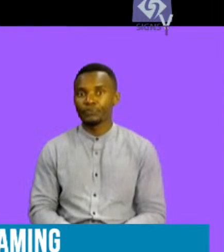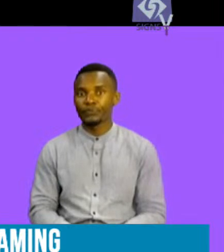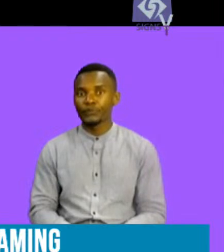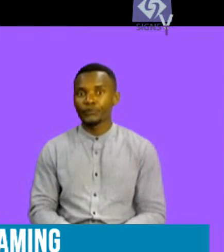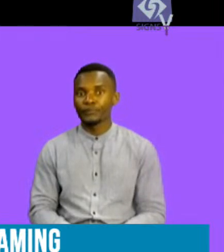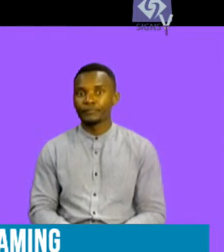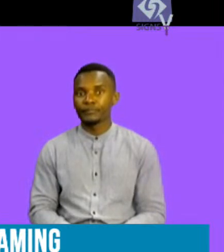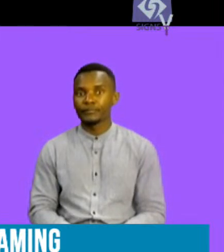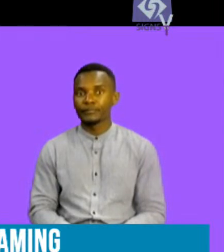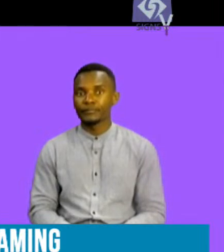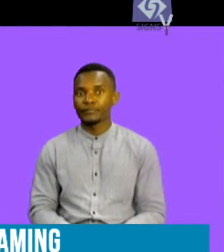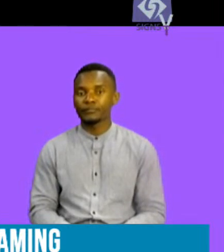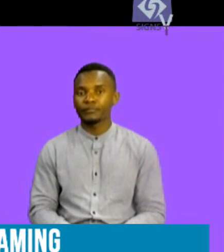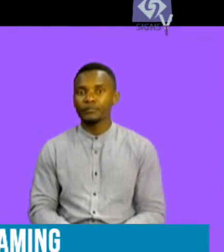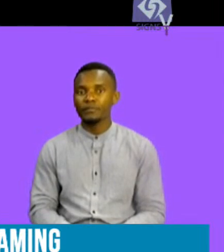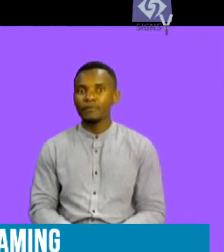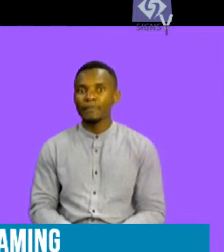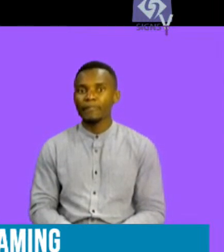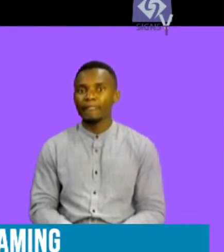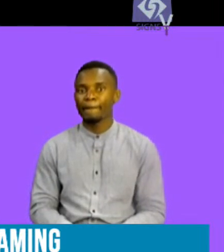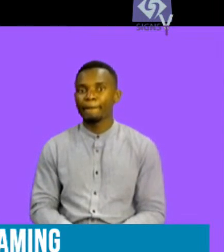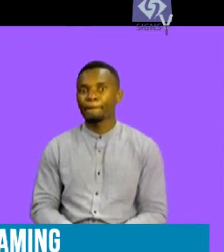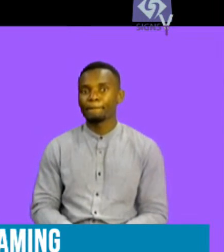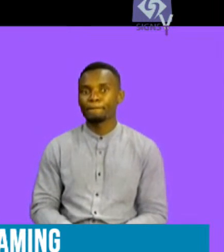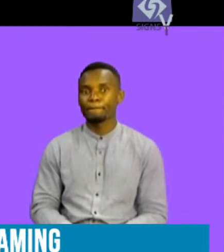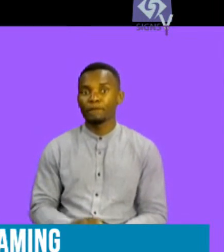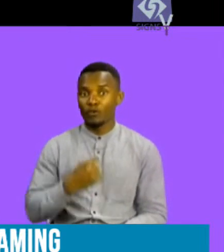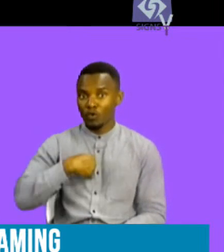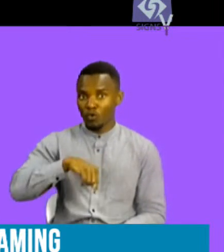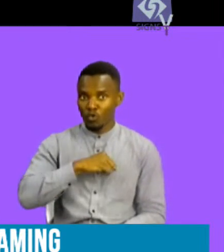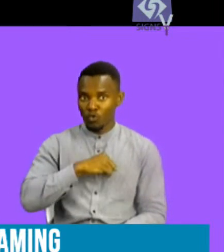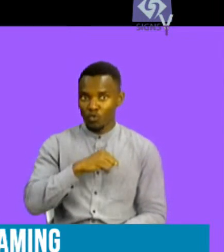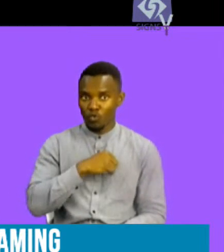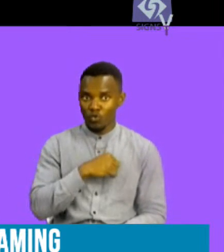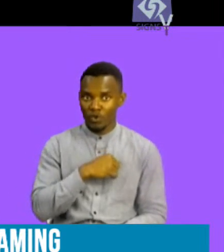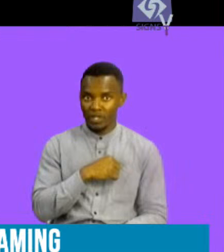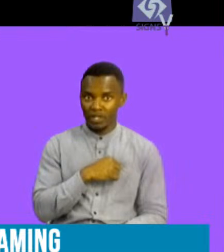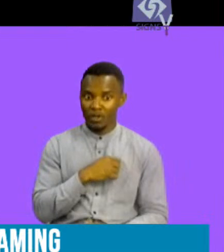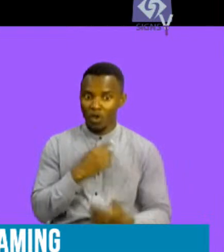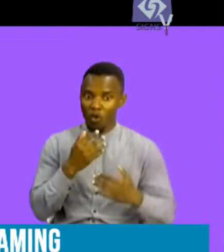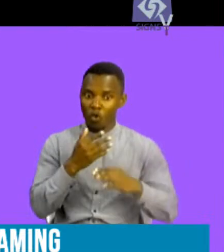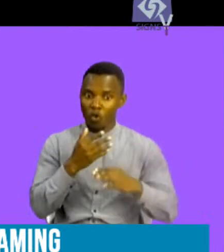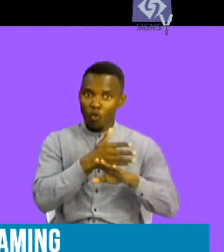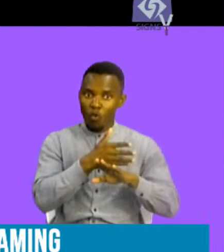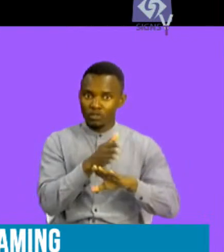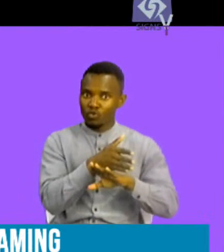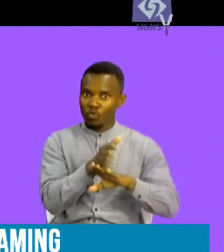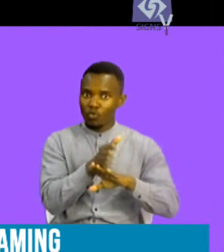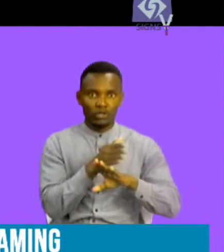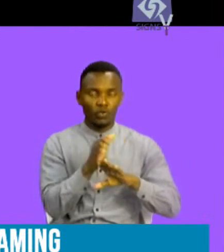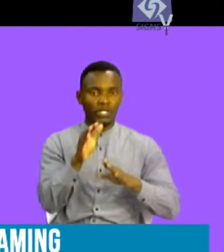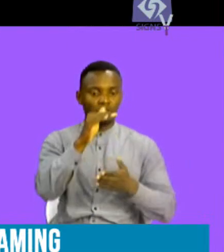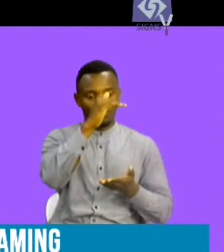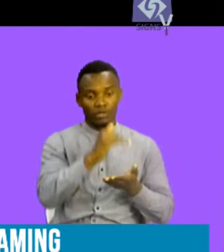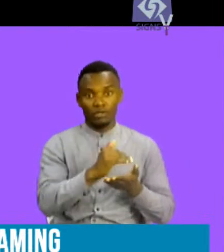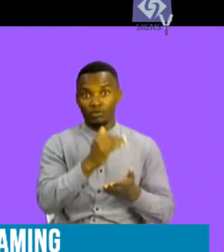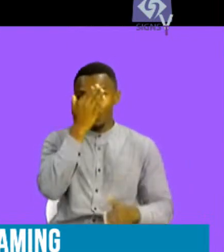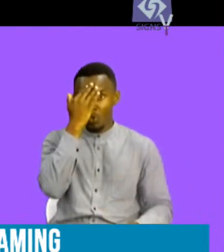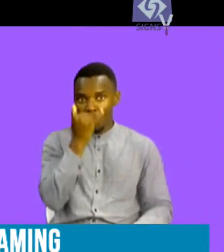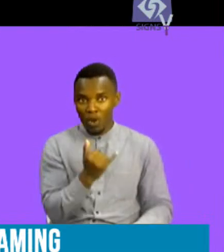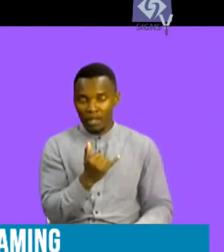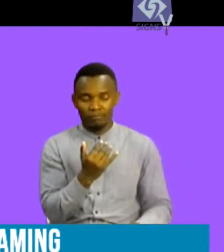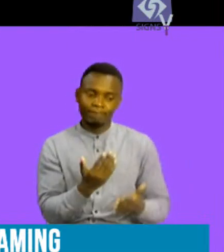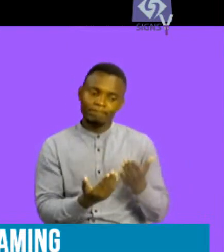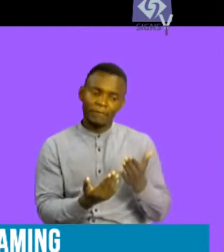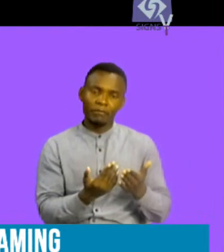to, for example, reduce the wastage, because one partner could